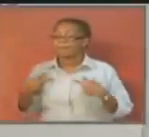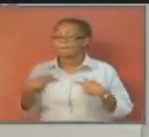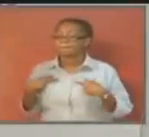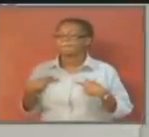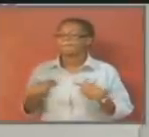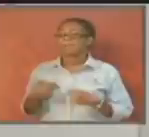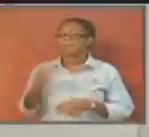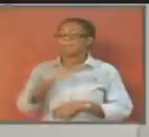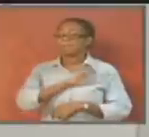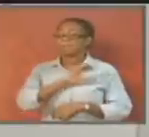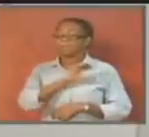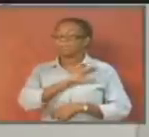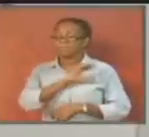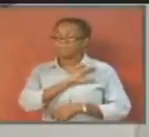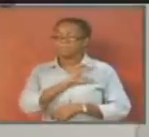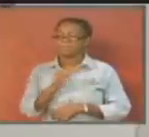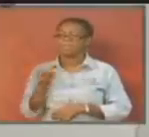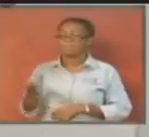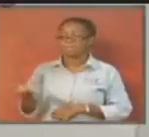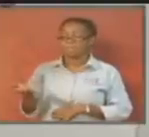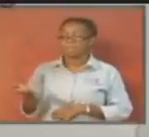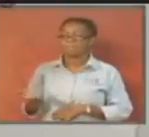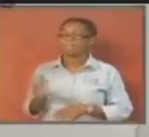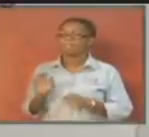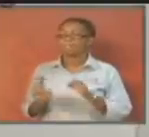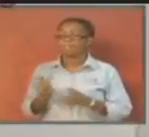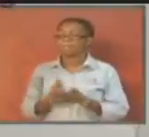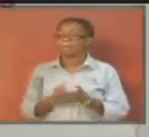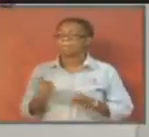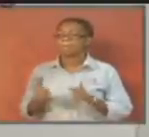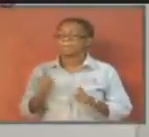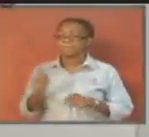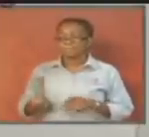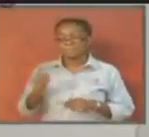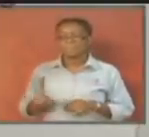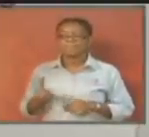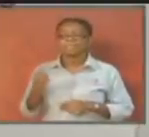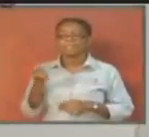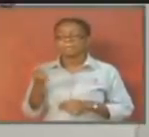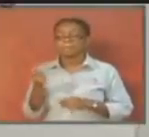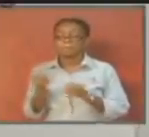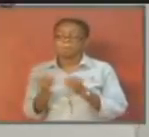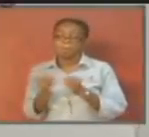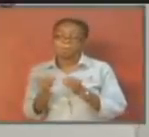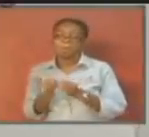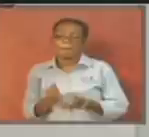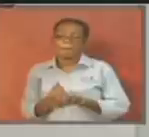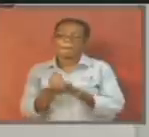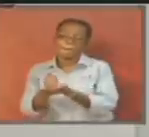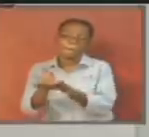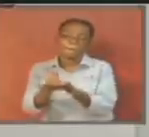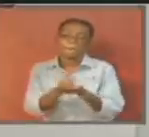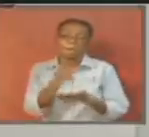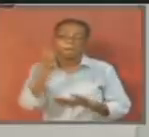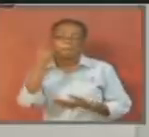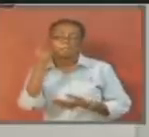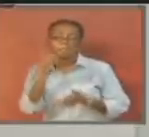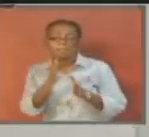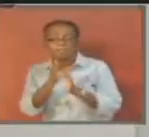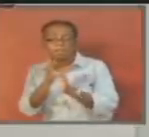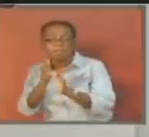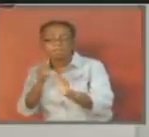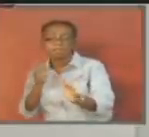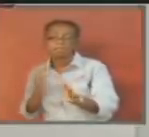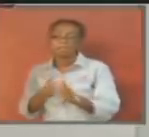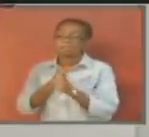on, which we don't expect. So we expect that people will behave appropriately, will understand that they must